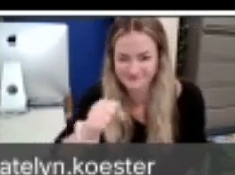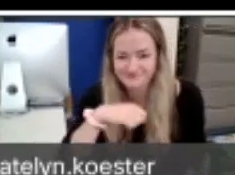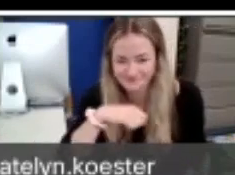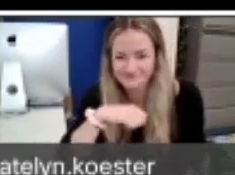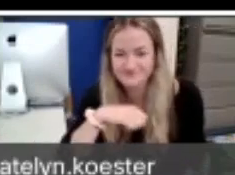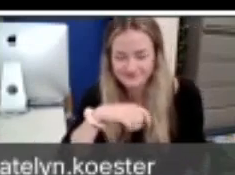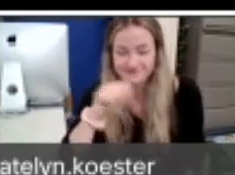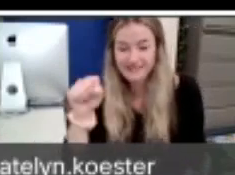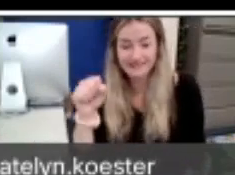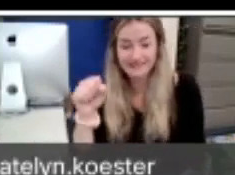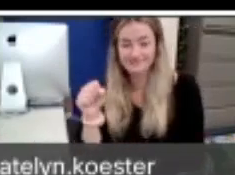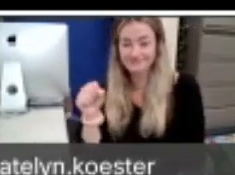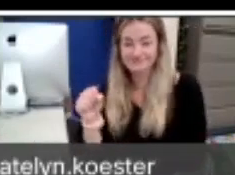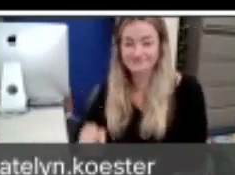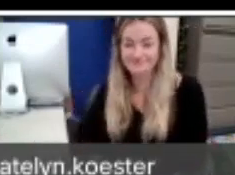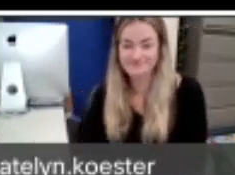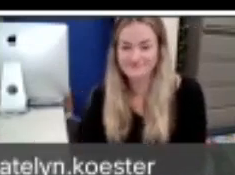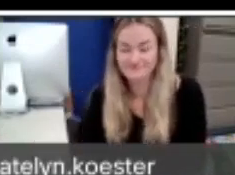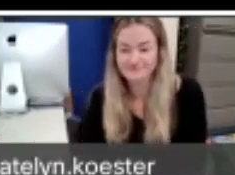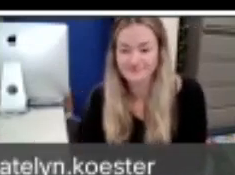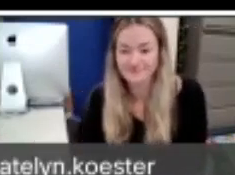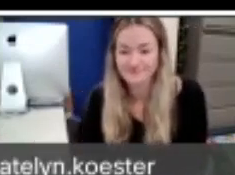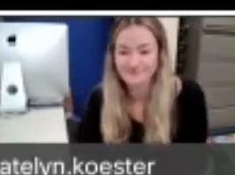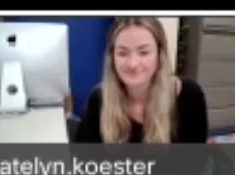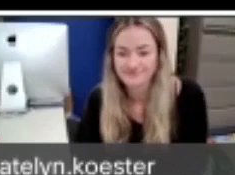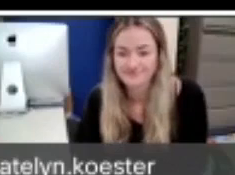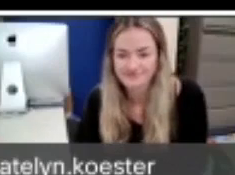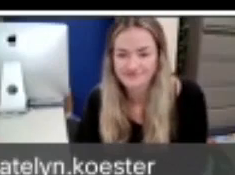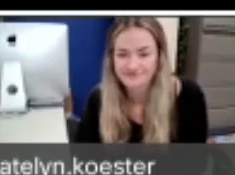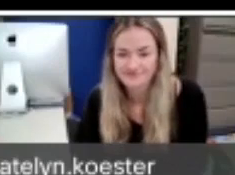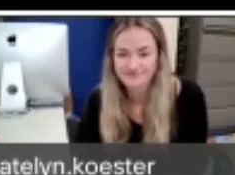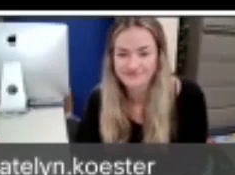Do you think that's the way of the future?